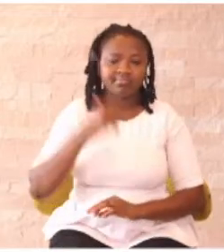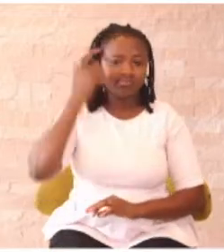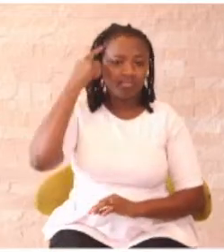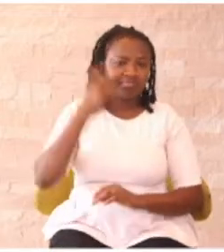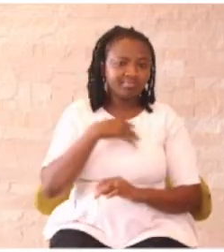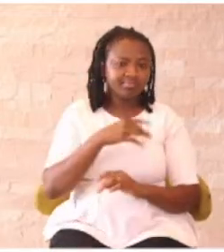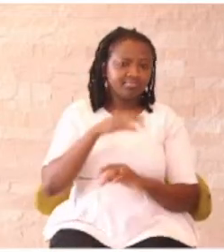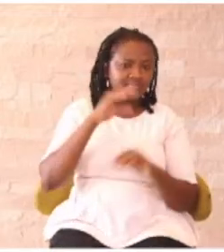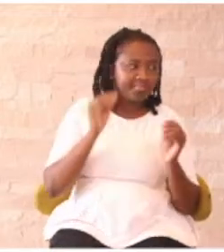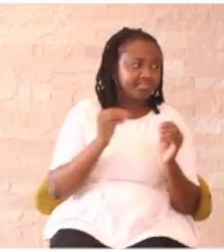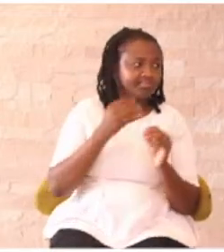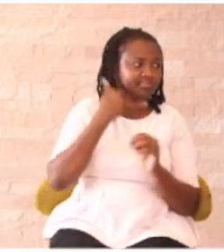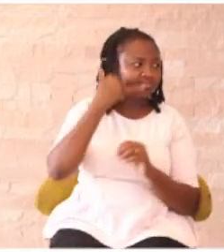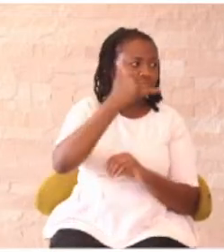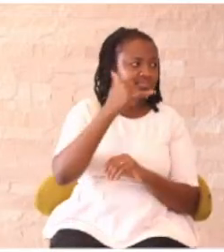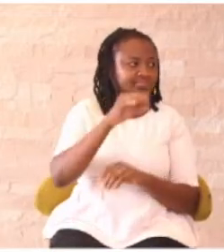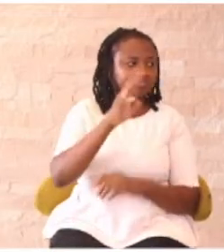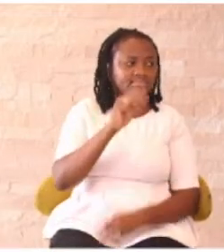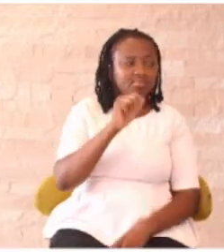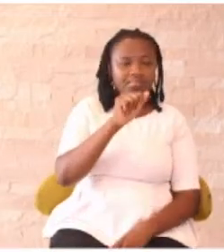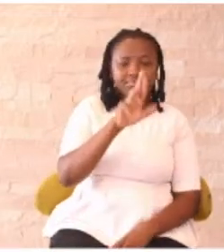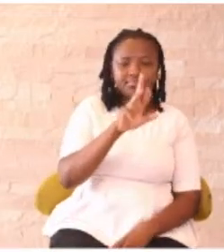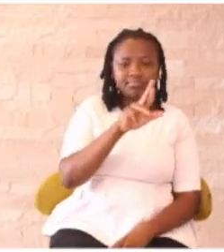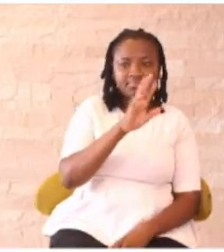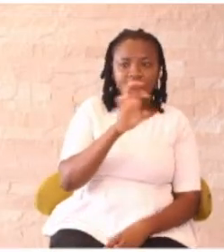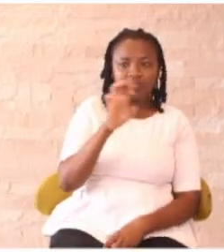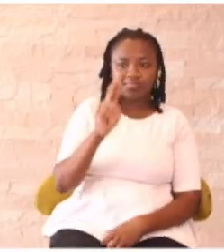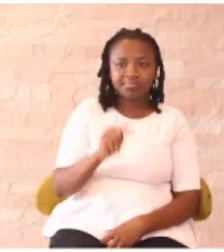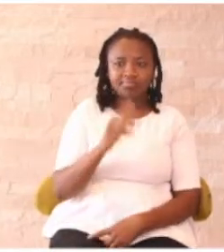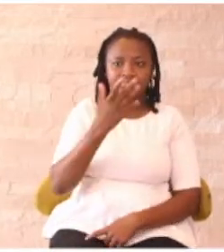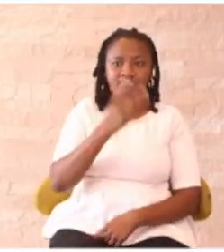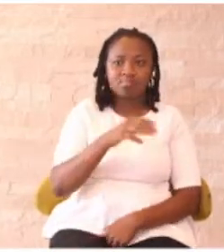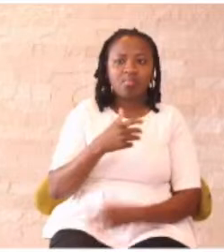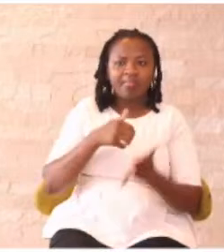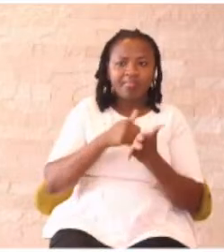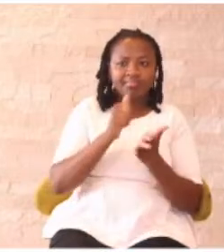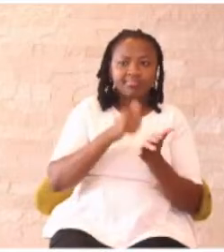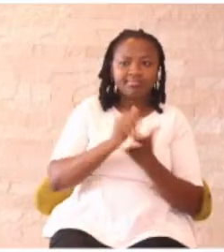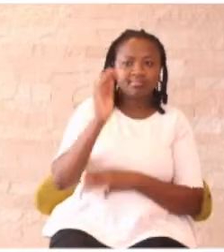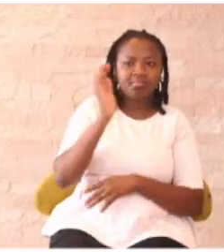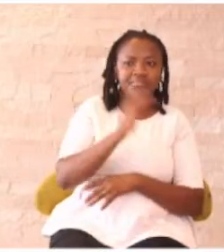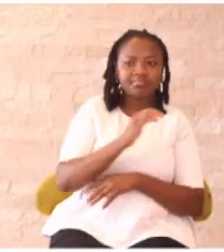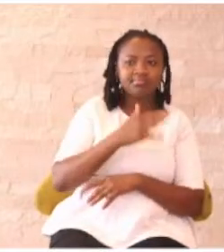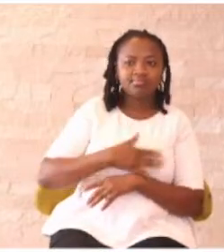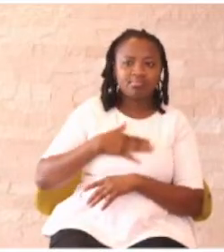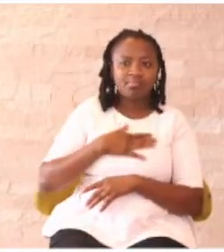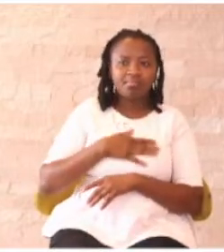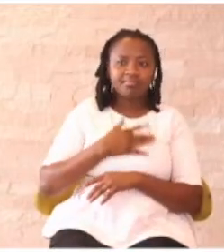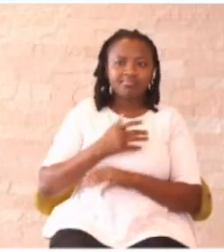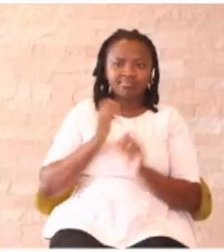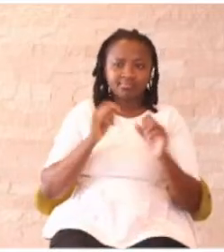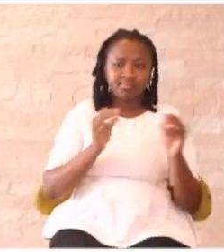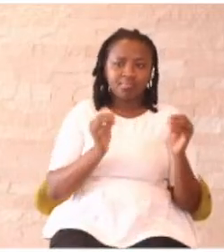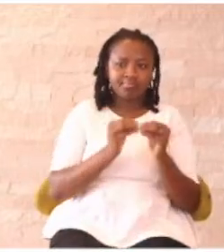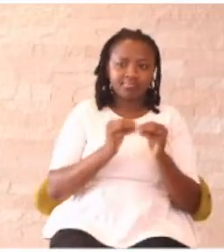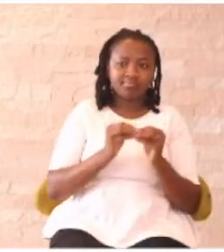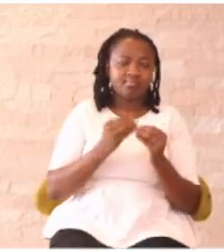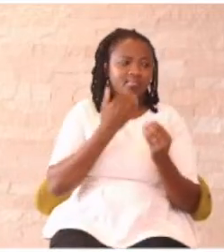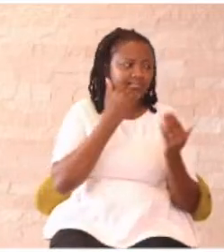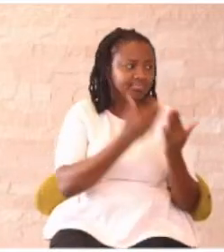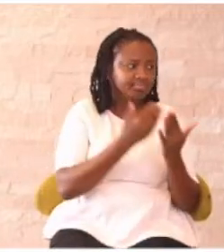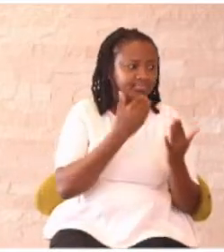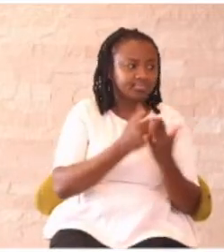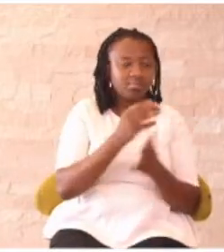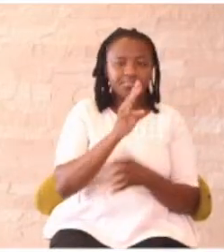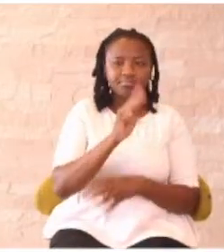and calling her somewhere when we were somewhere in Makueni and asking for an impromptu meeting. And thank you very much, Maureen,